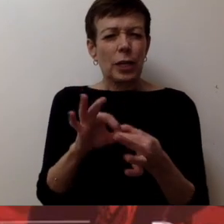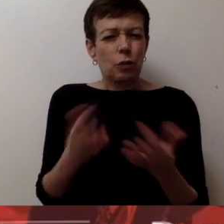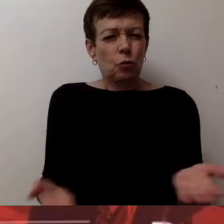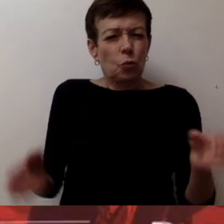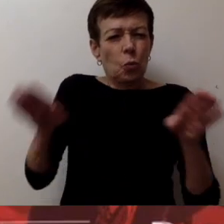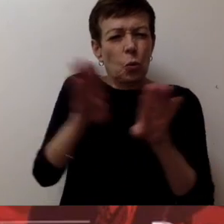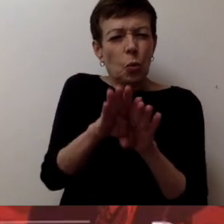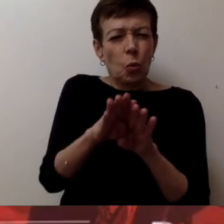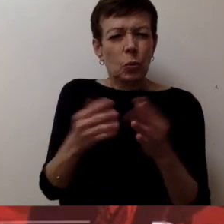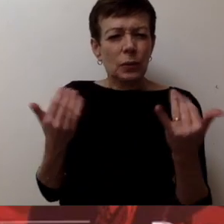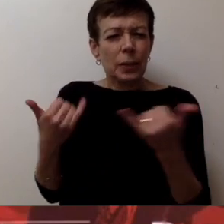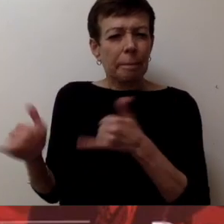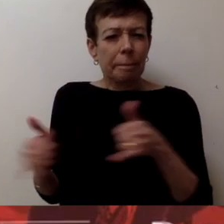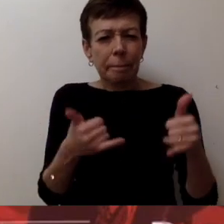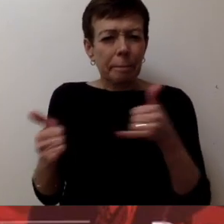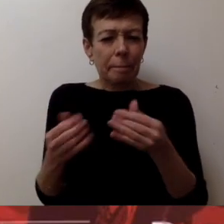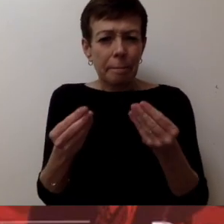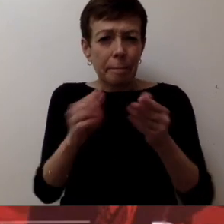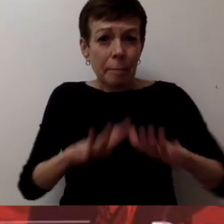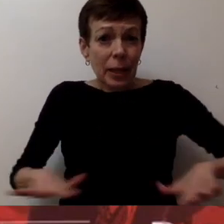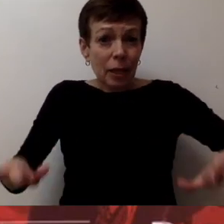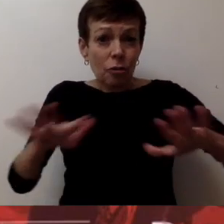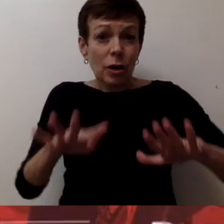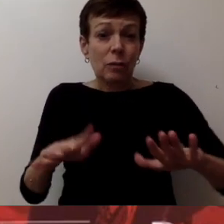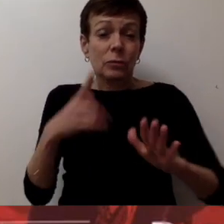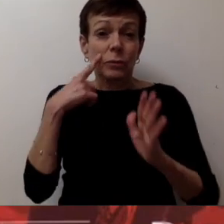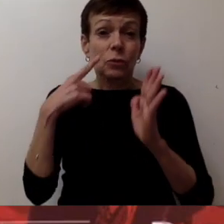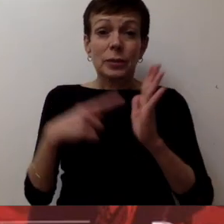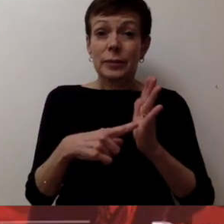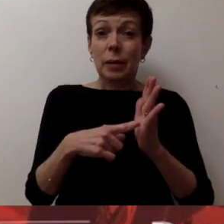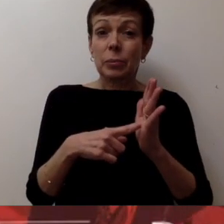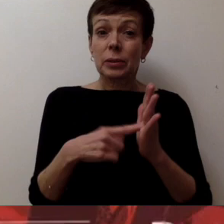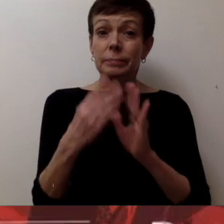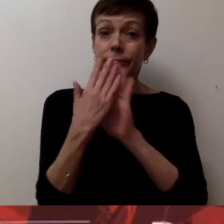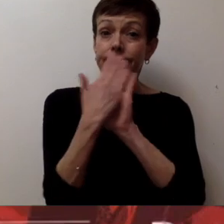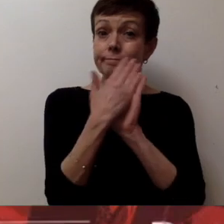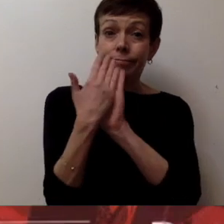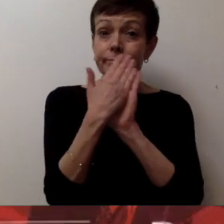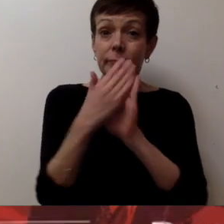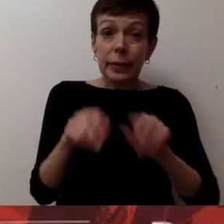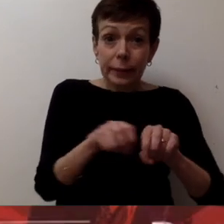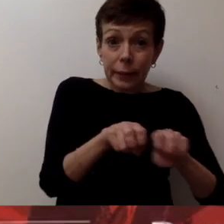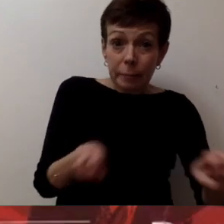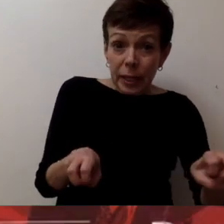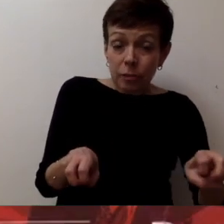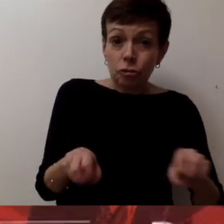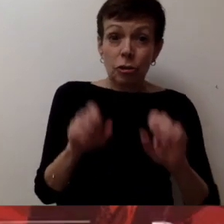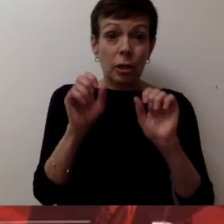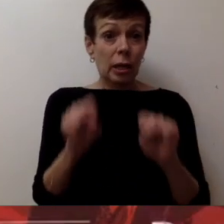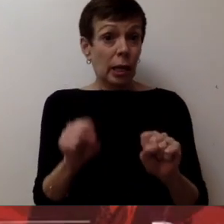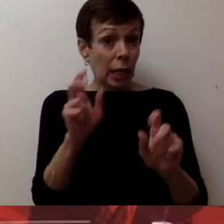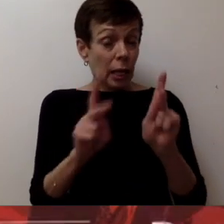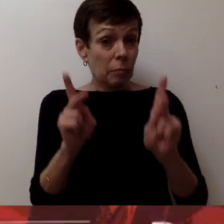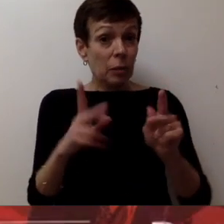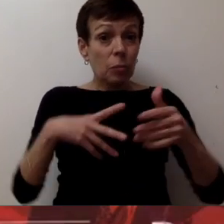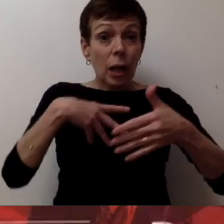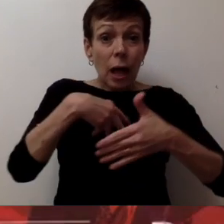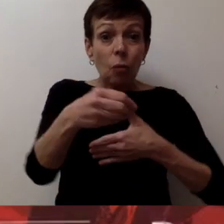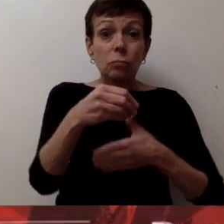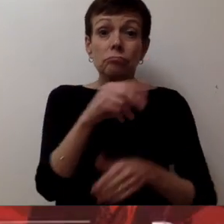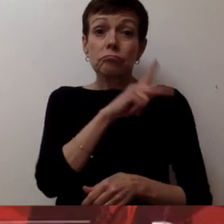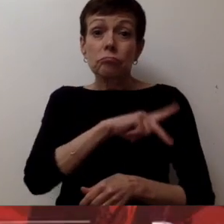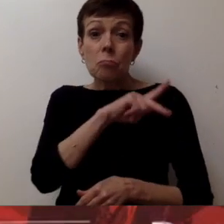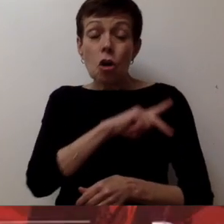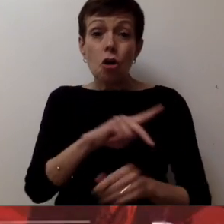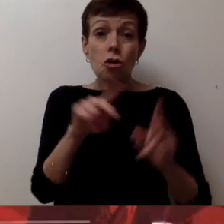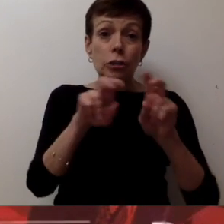more specifically around what else that might include, such as closures of picnic benches, can you have picnics in park